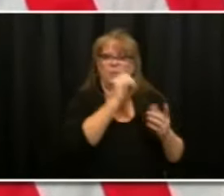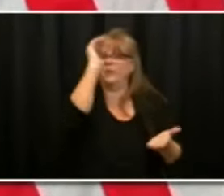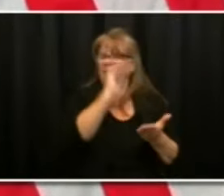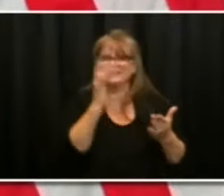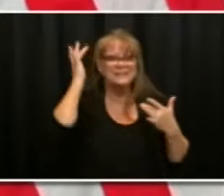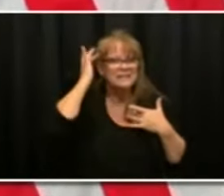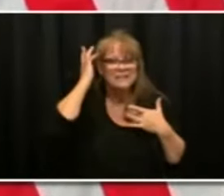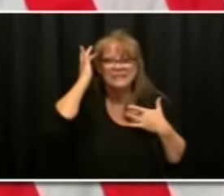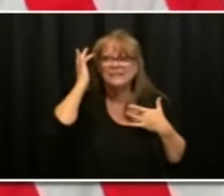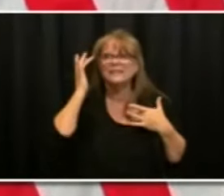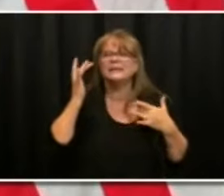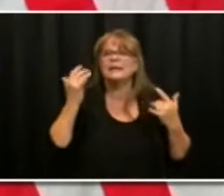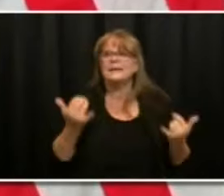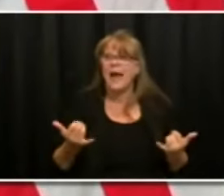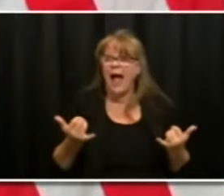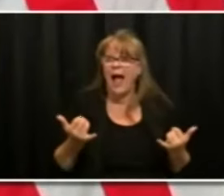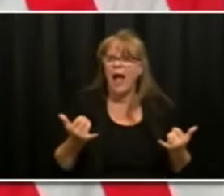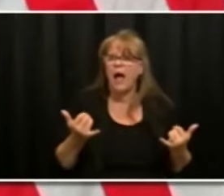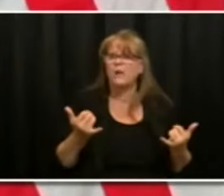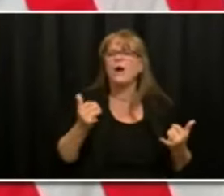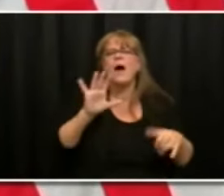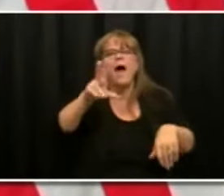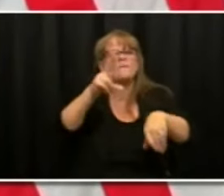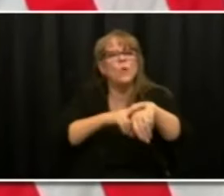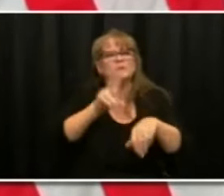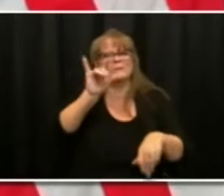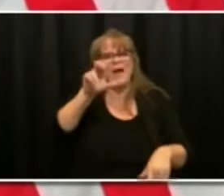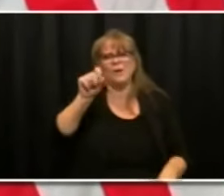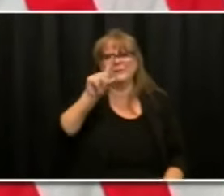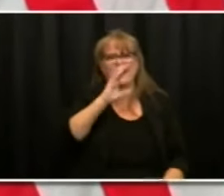always had the virus there, but this is their first major wave,